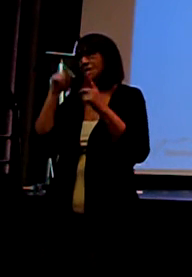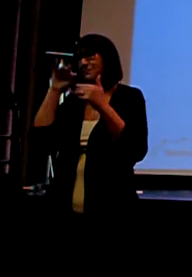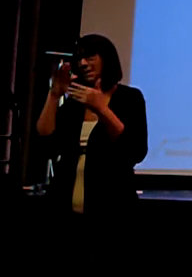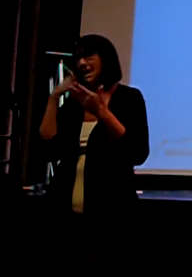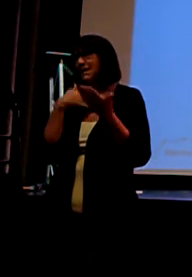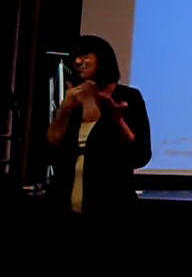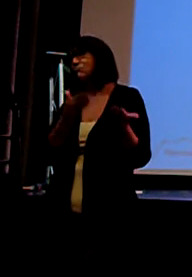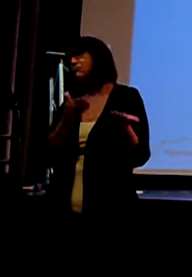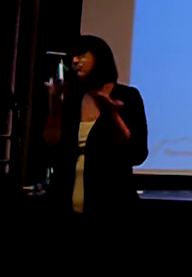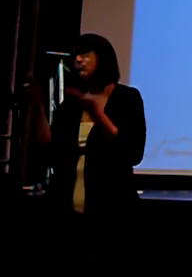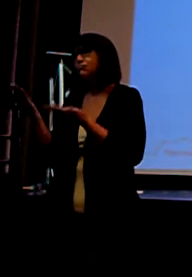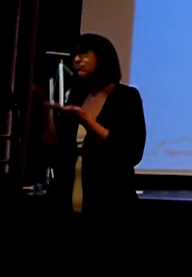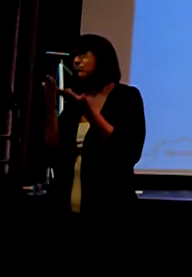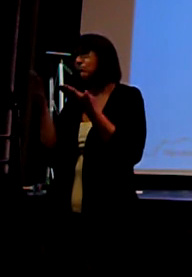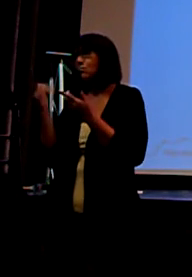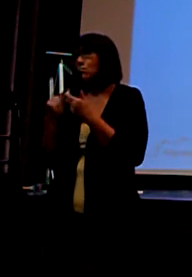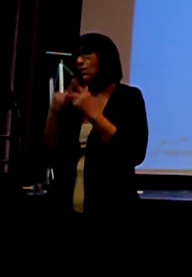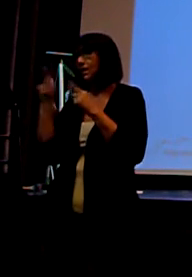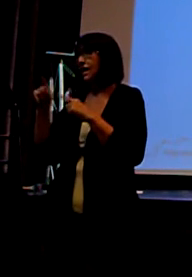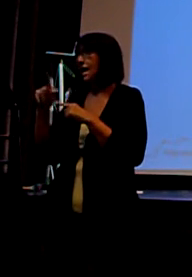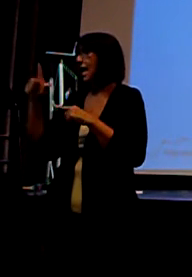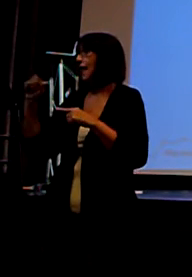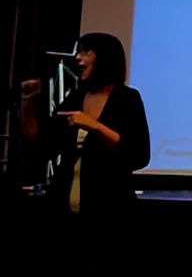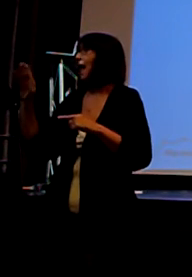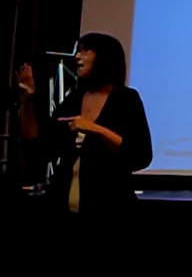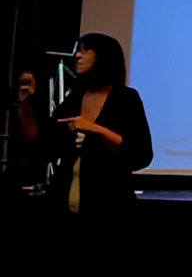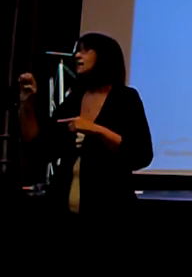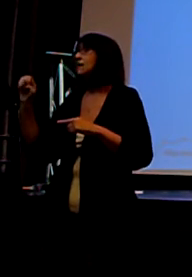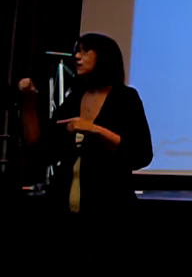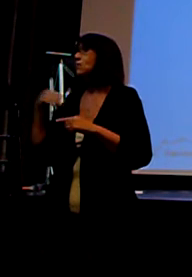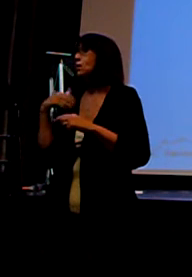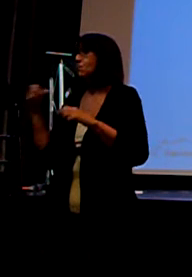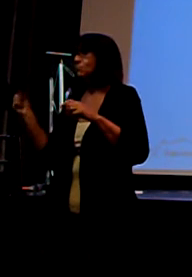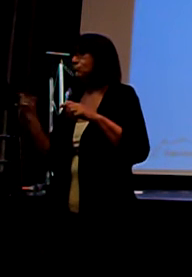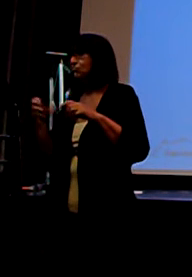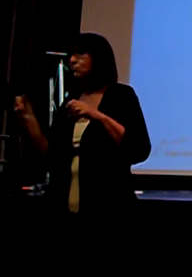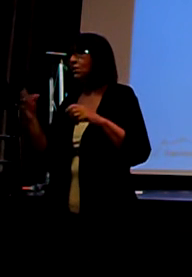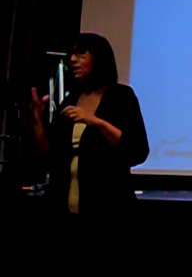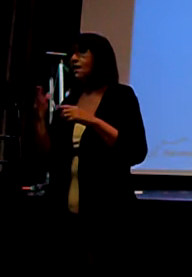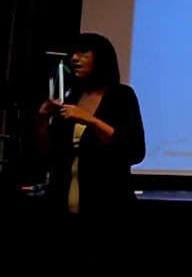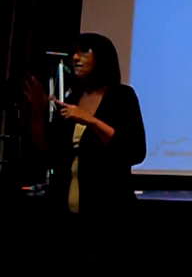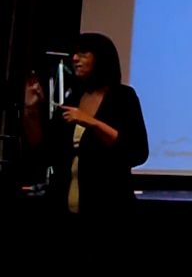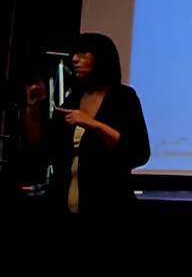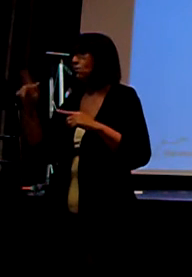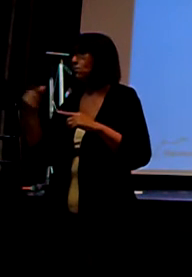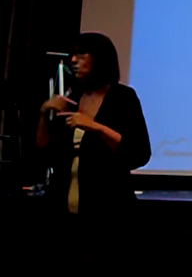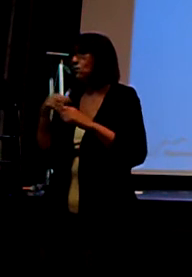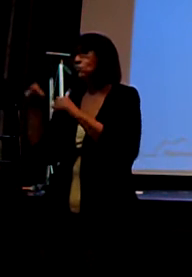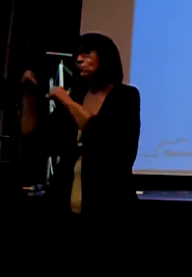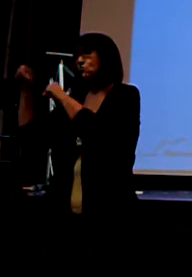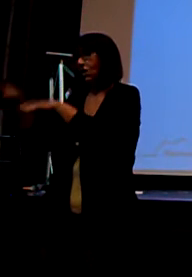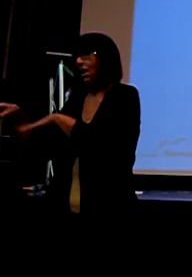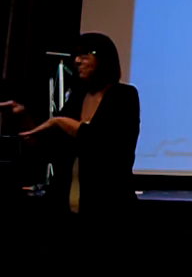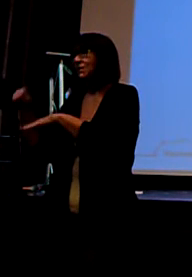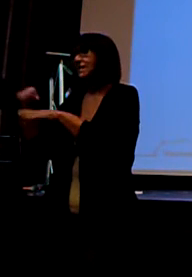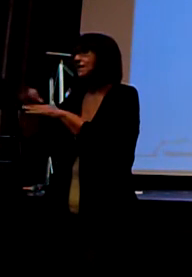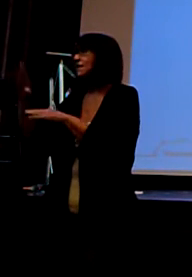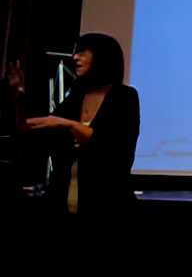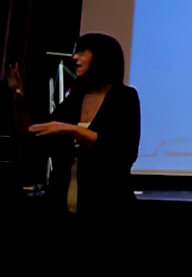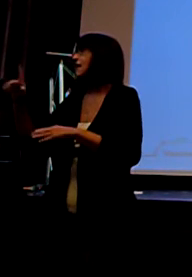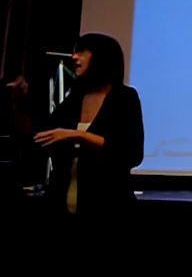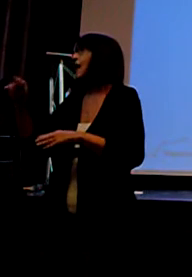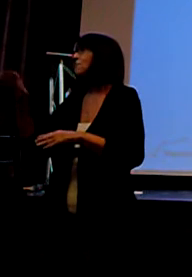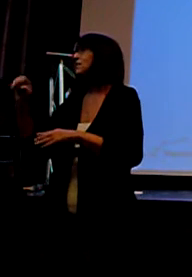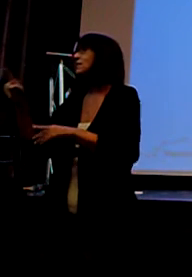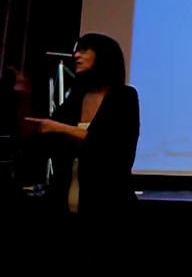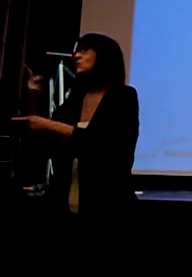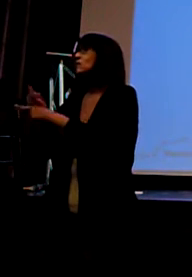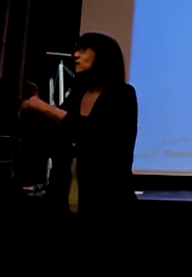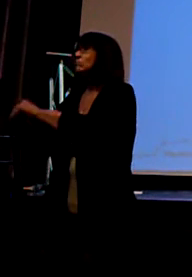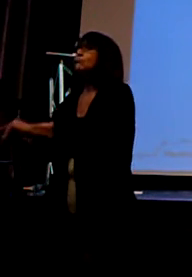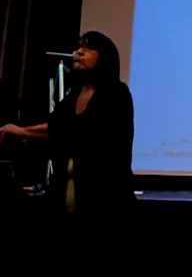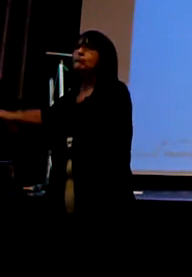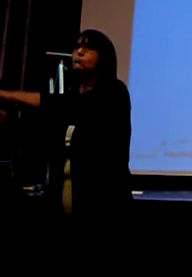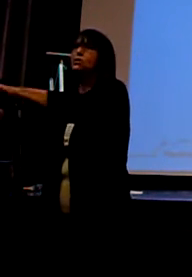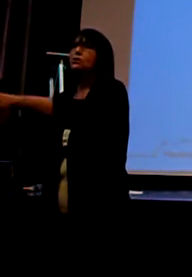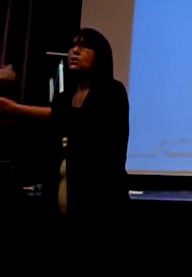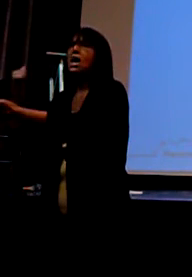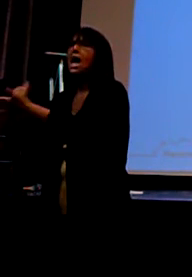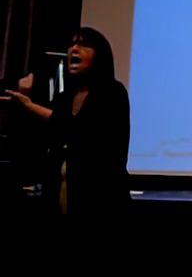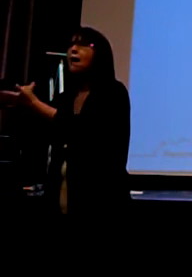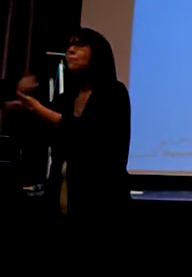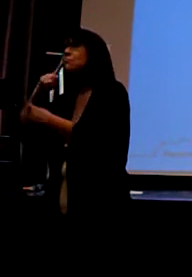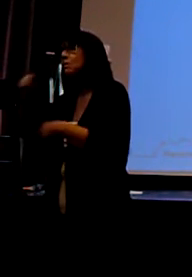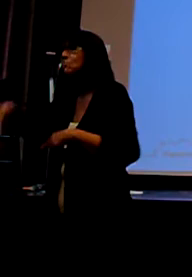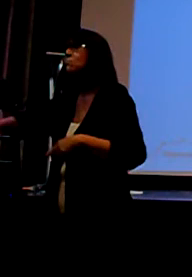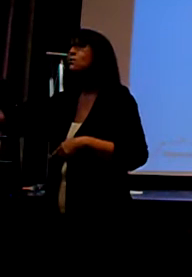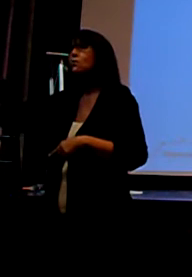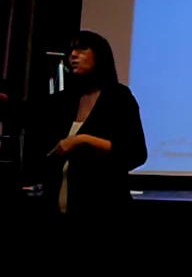take as well when we go to Labadee. We load it on board in Fort Lauderdale, and then we drop it off in Labadee for them then to distribute, even